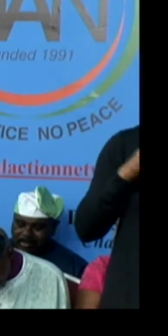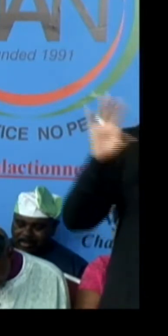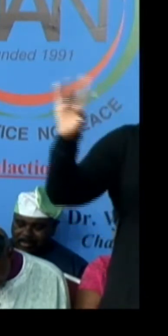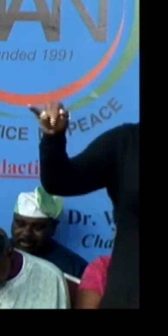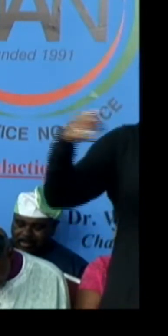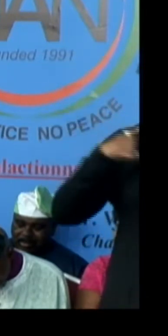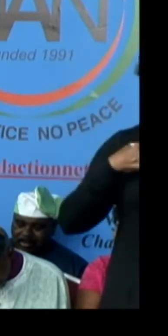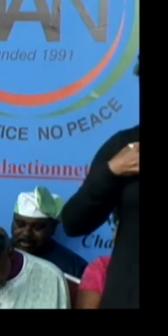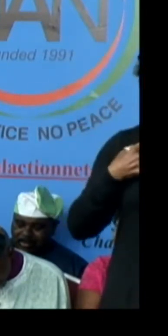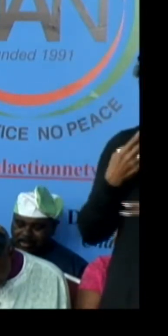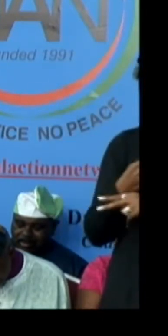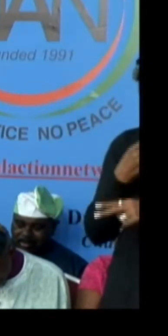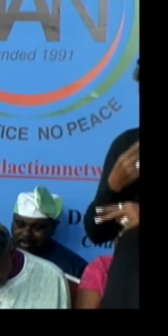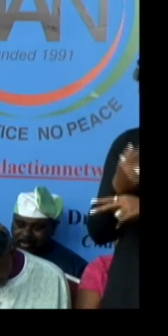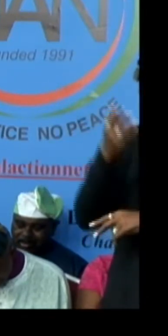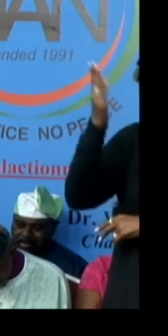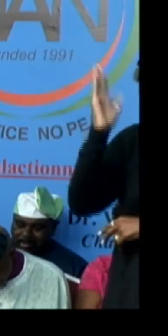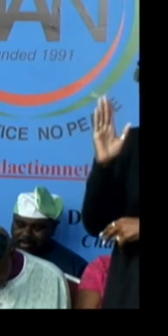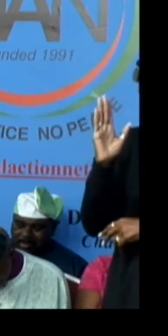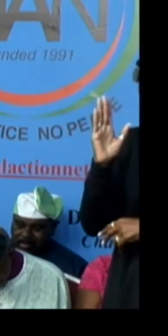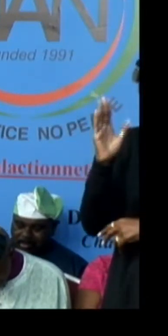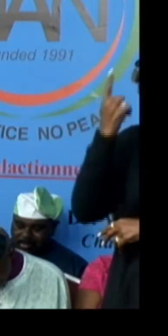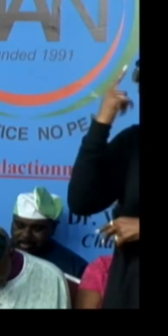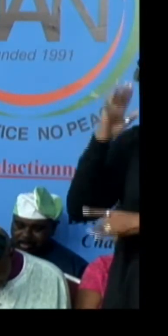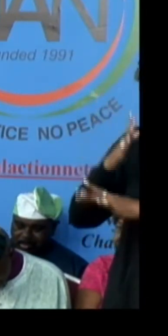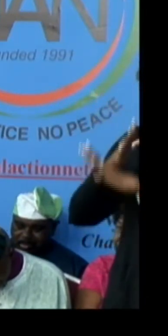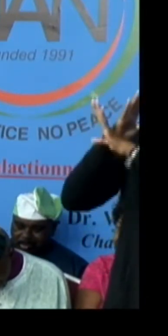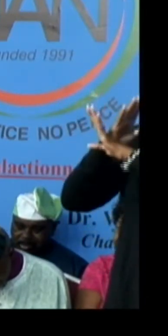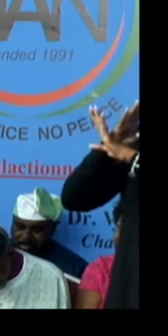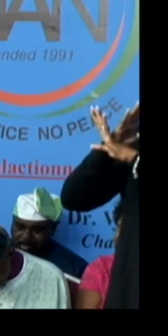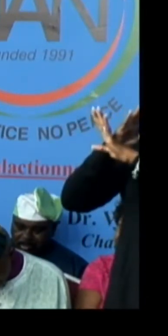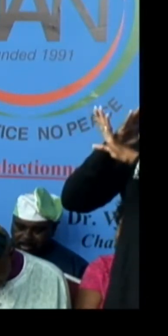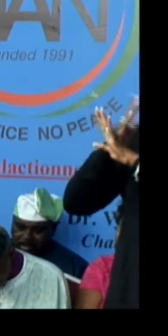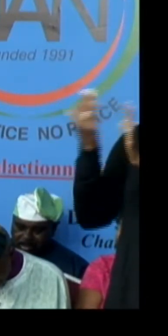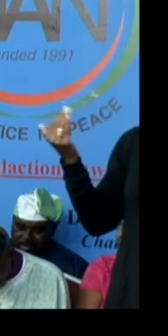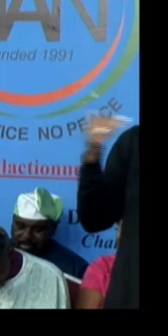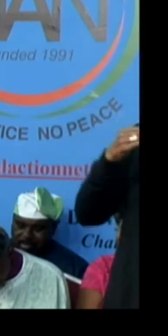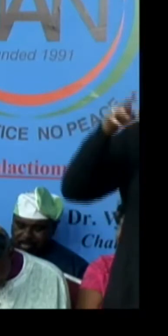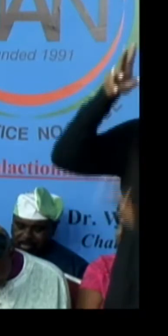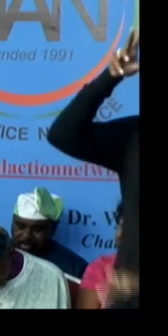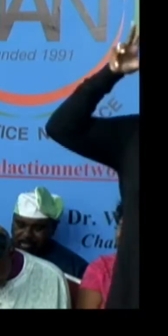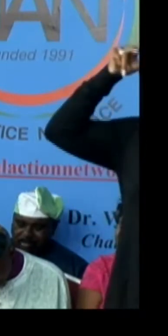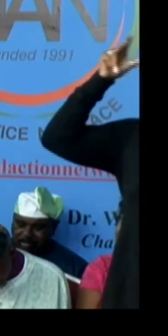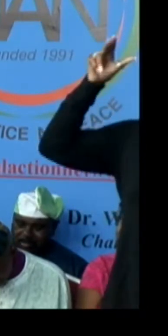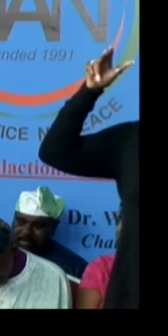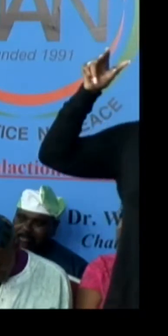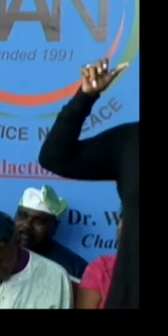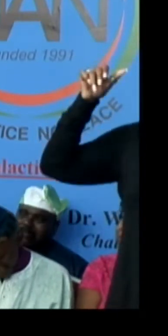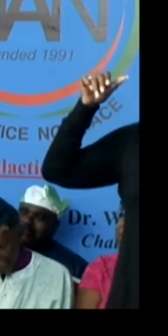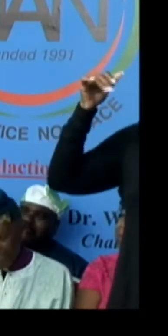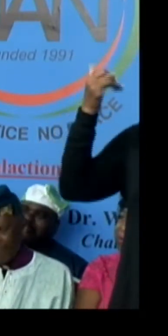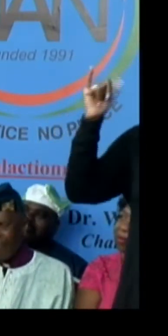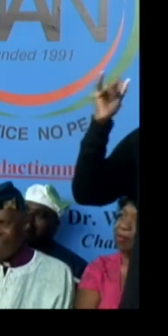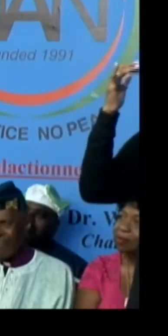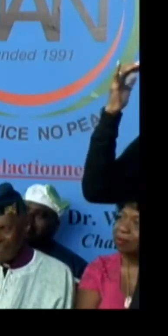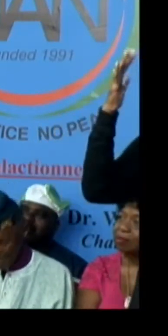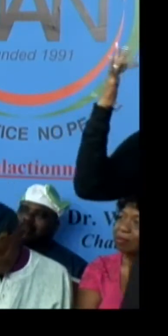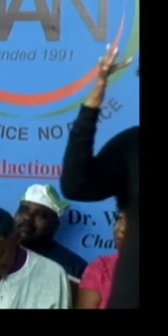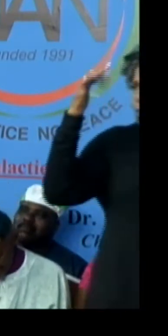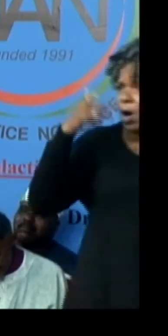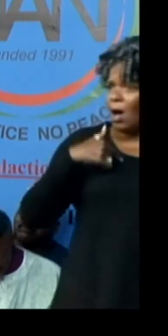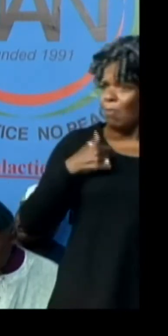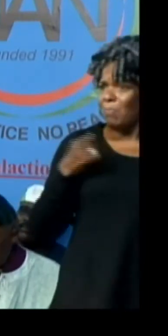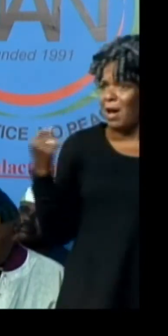will protect you against the wiles of the devil. That's why I'm not afraid of